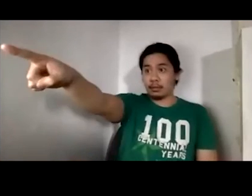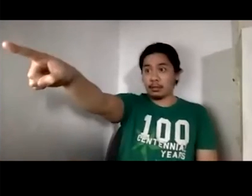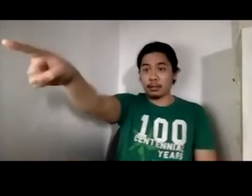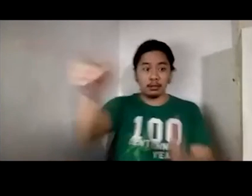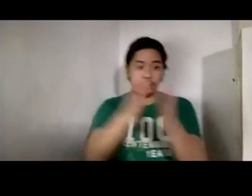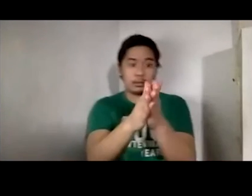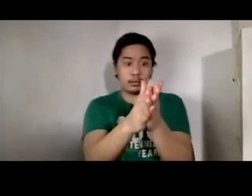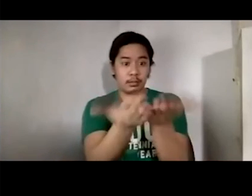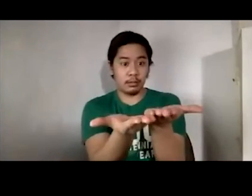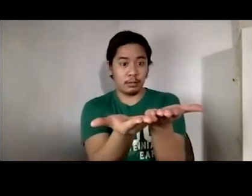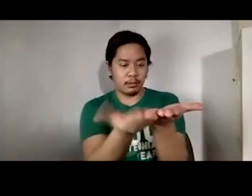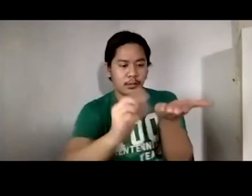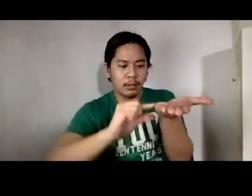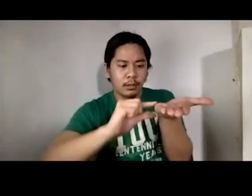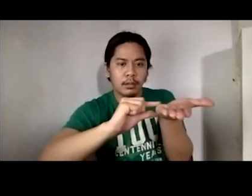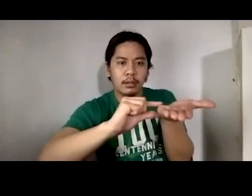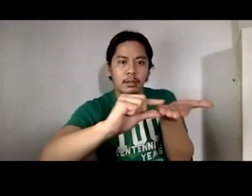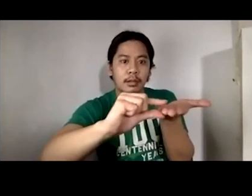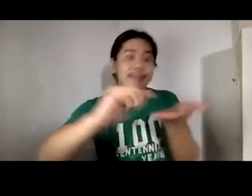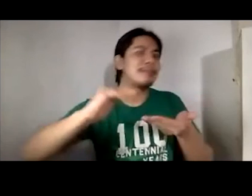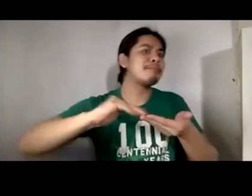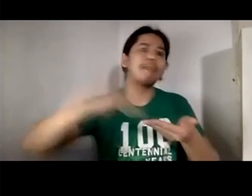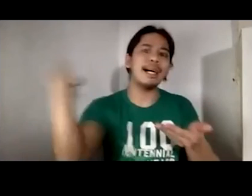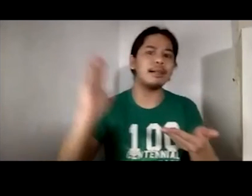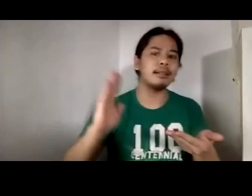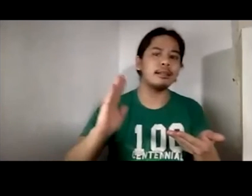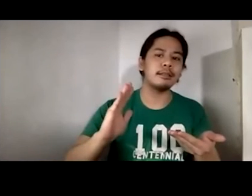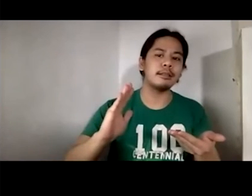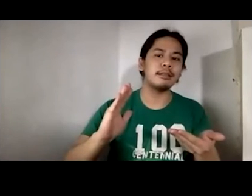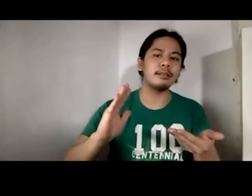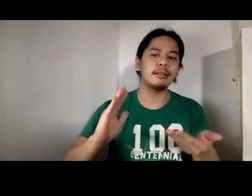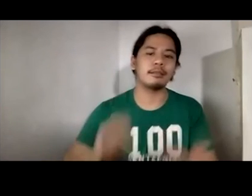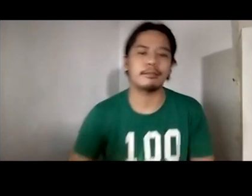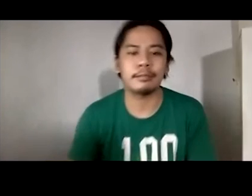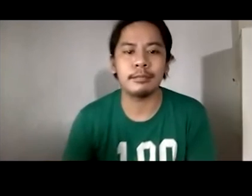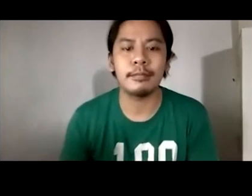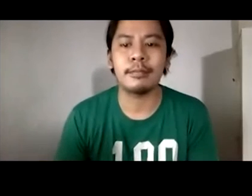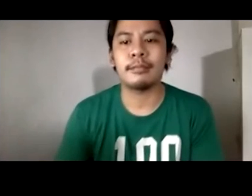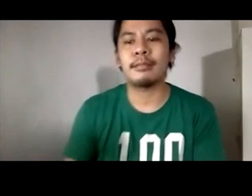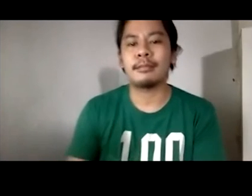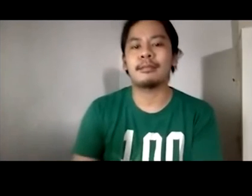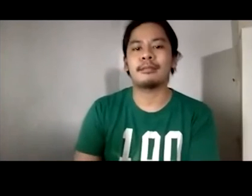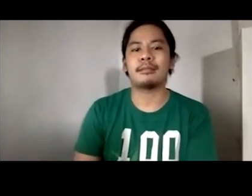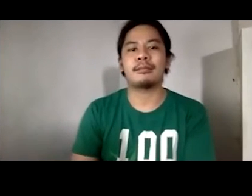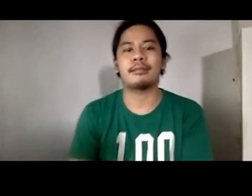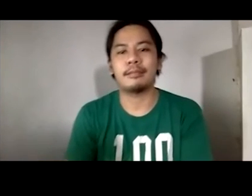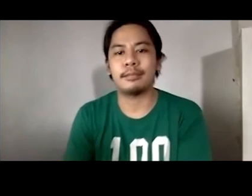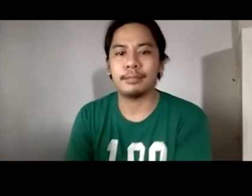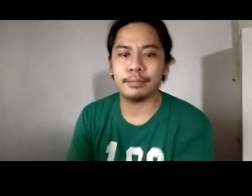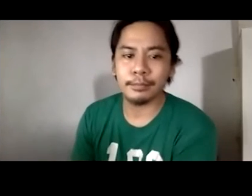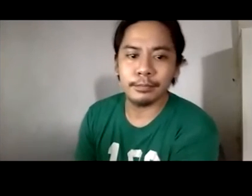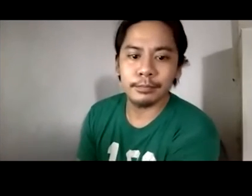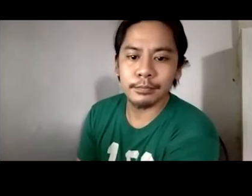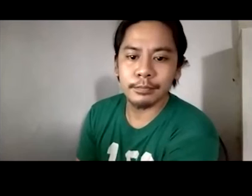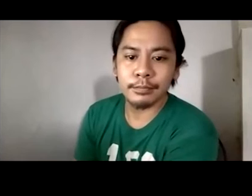distance. So over there, that book or this book over there, it's